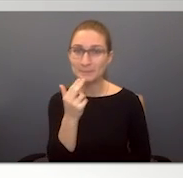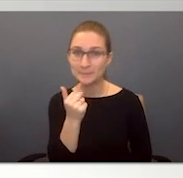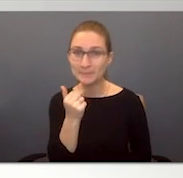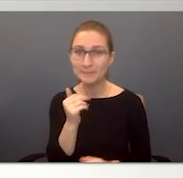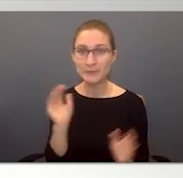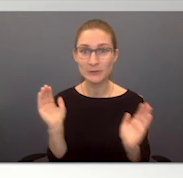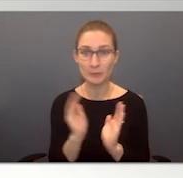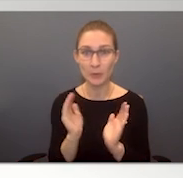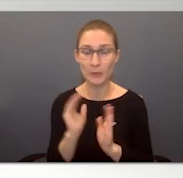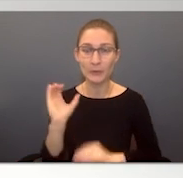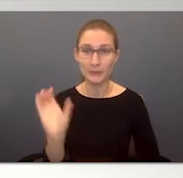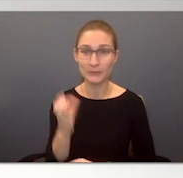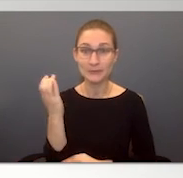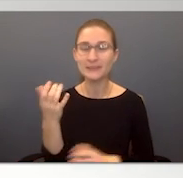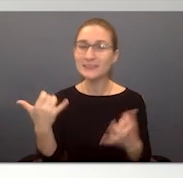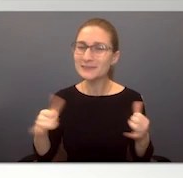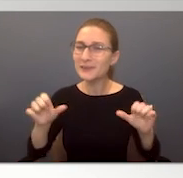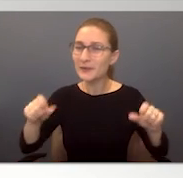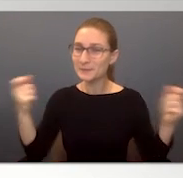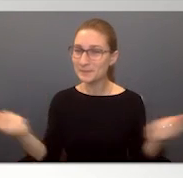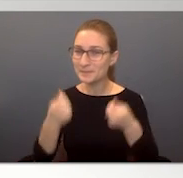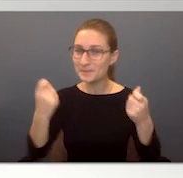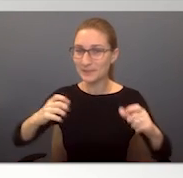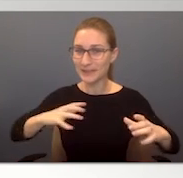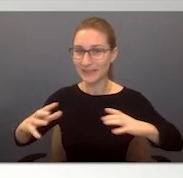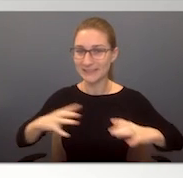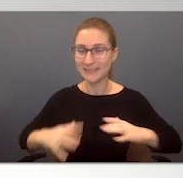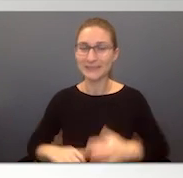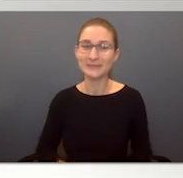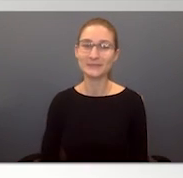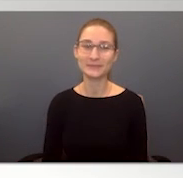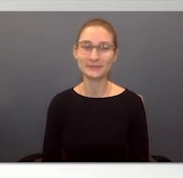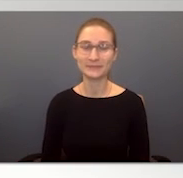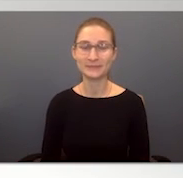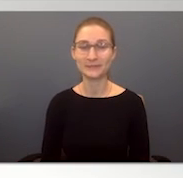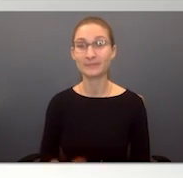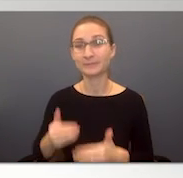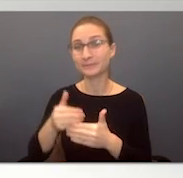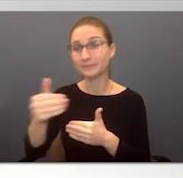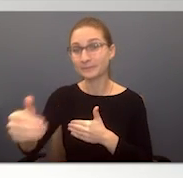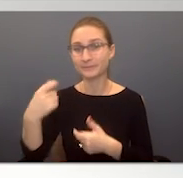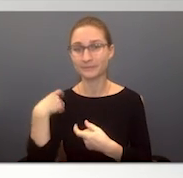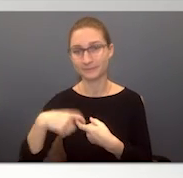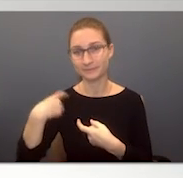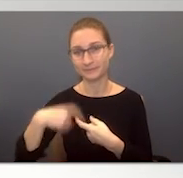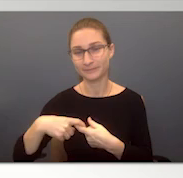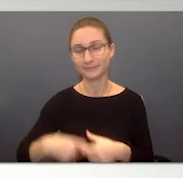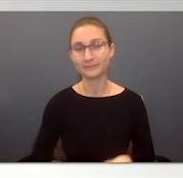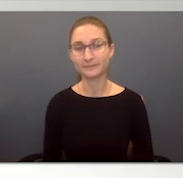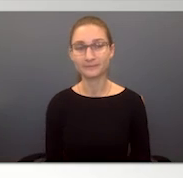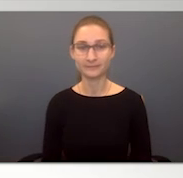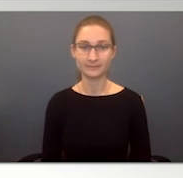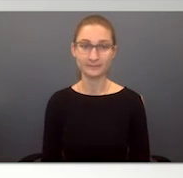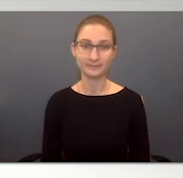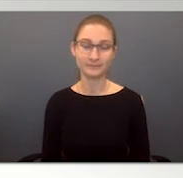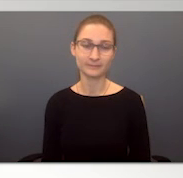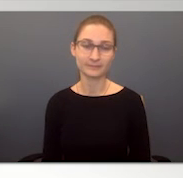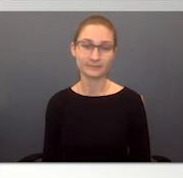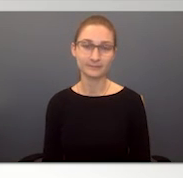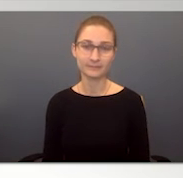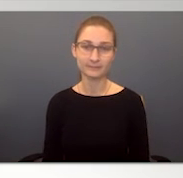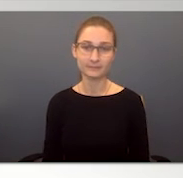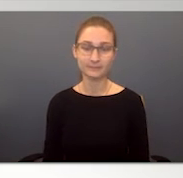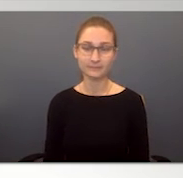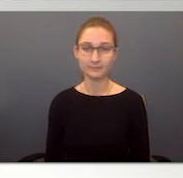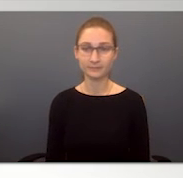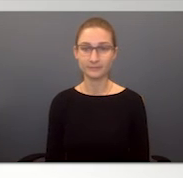very little Christmas, but we were able to celebrate the holiday. Go ahead, go forward, please. Después de todo eso,